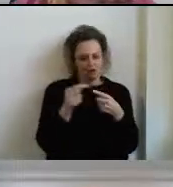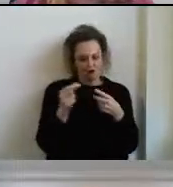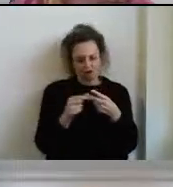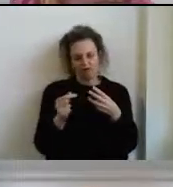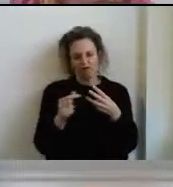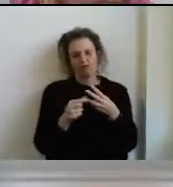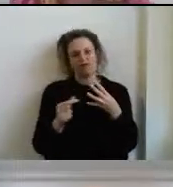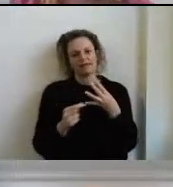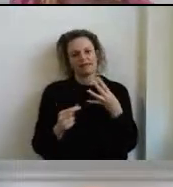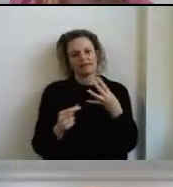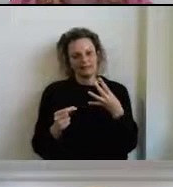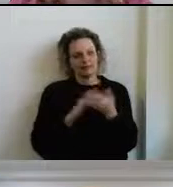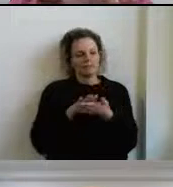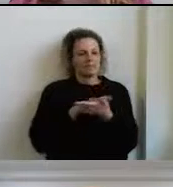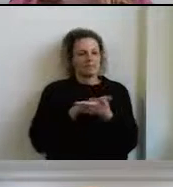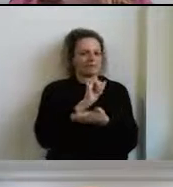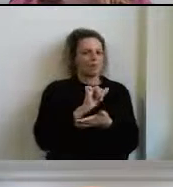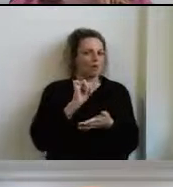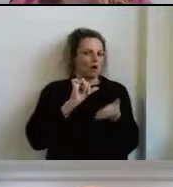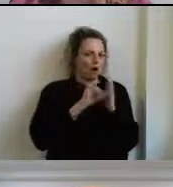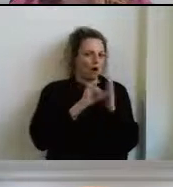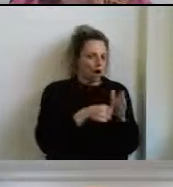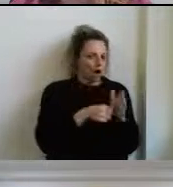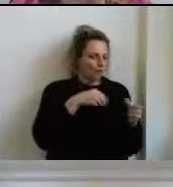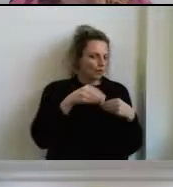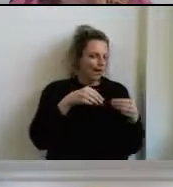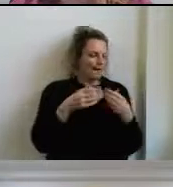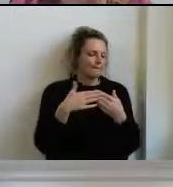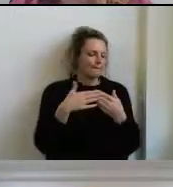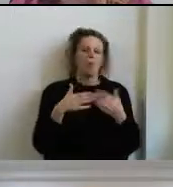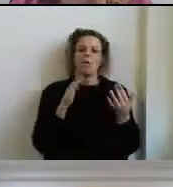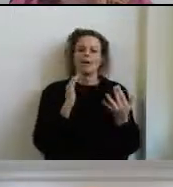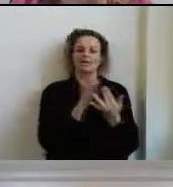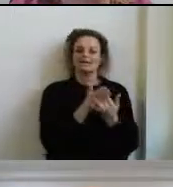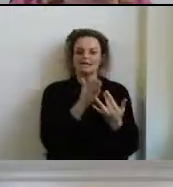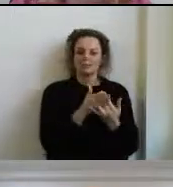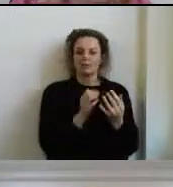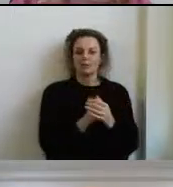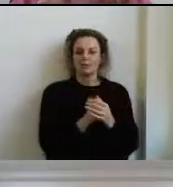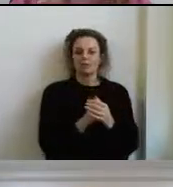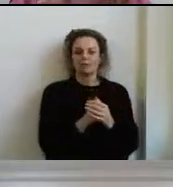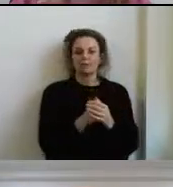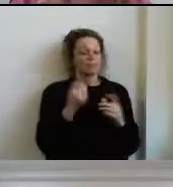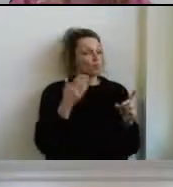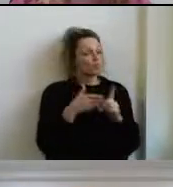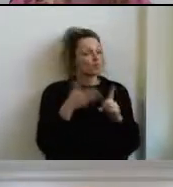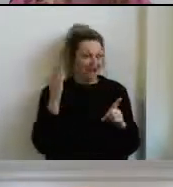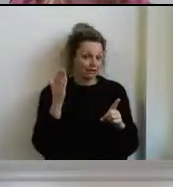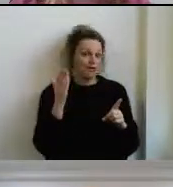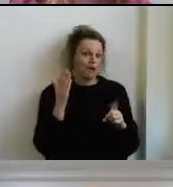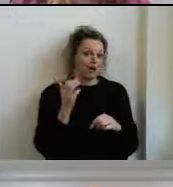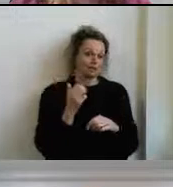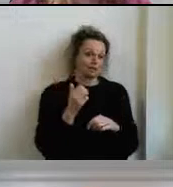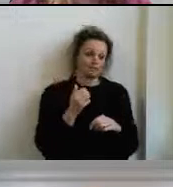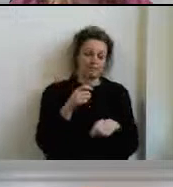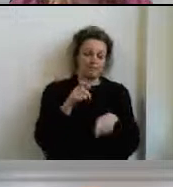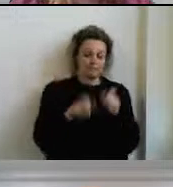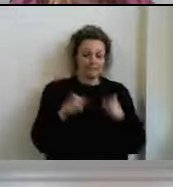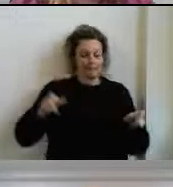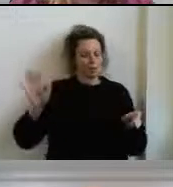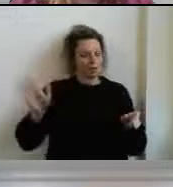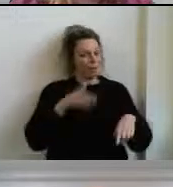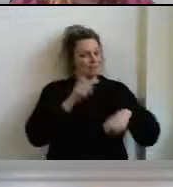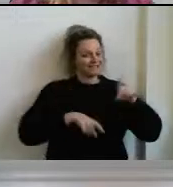accessible to, for people to customize their experience, recognizing that no two people are the same in terms of how they want to personalize their hardware. So